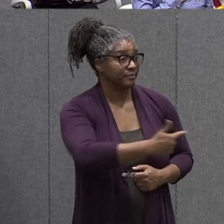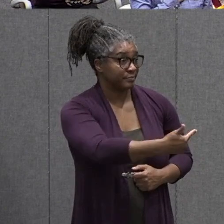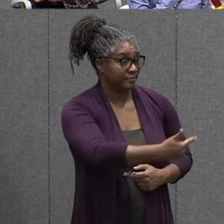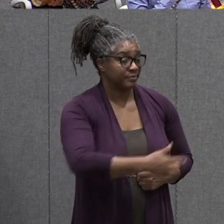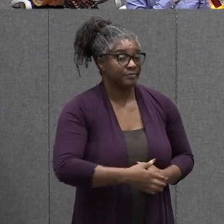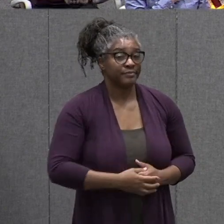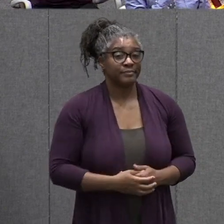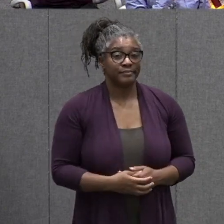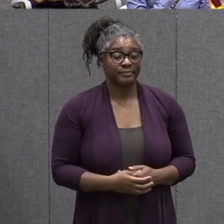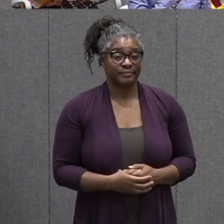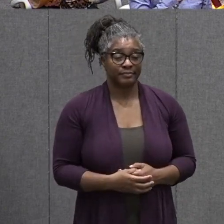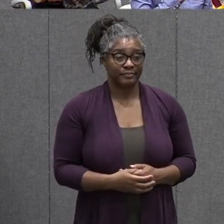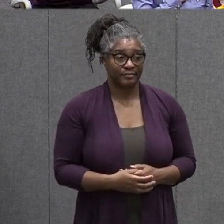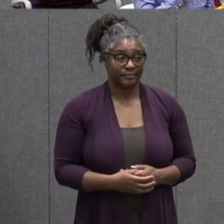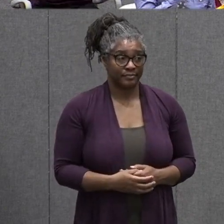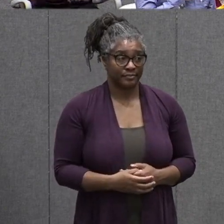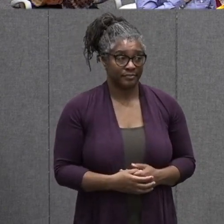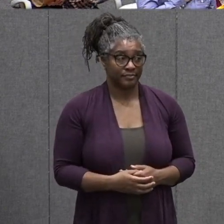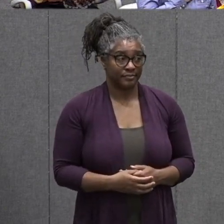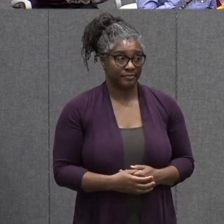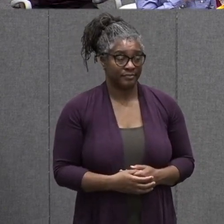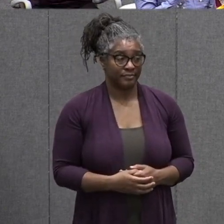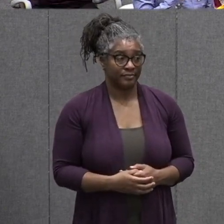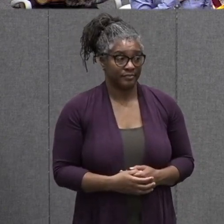Ready, go.